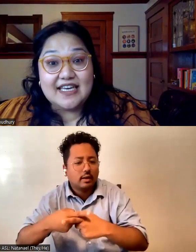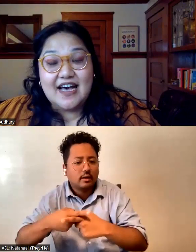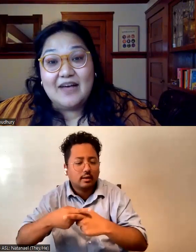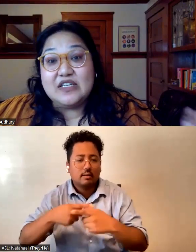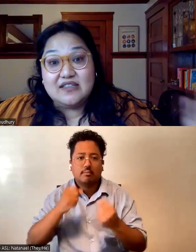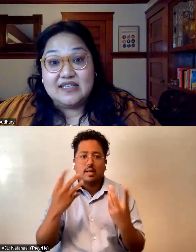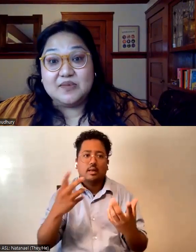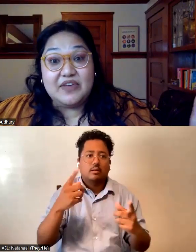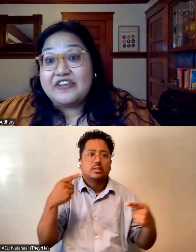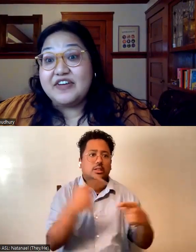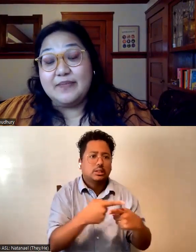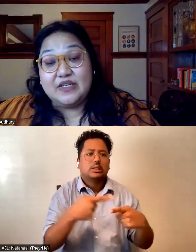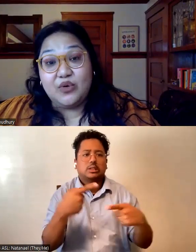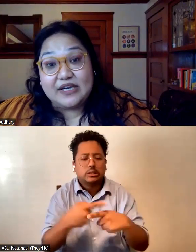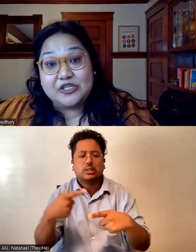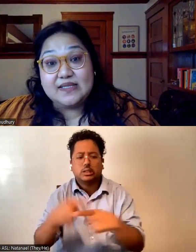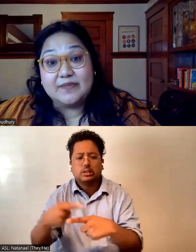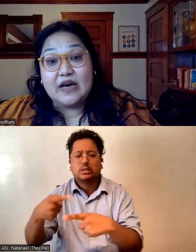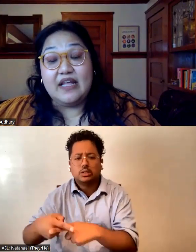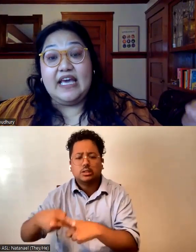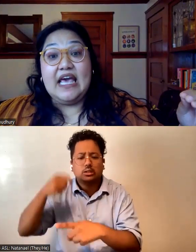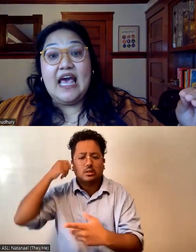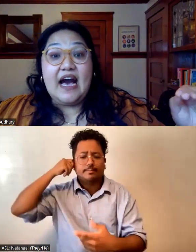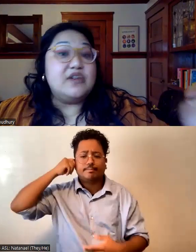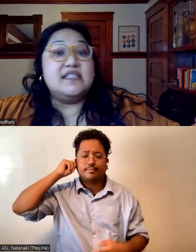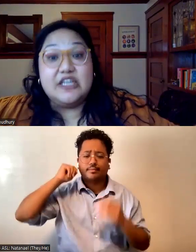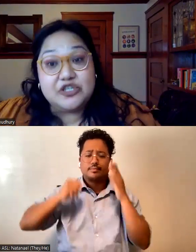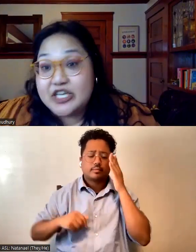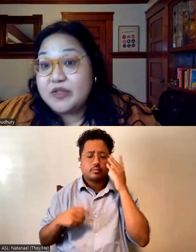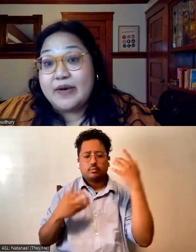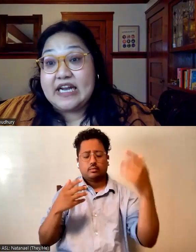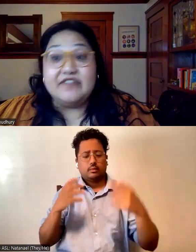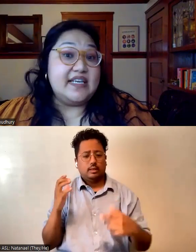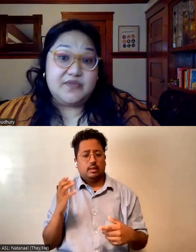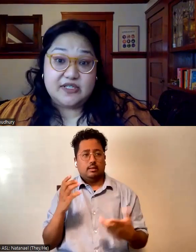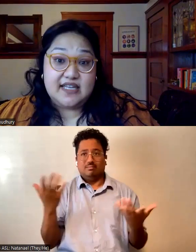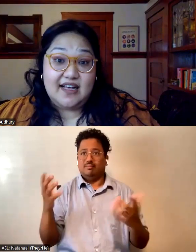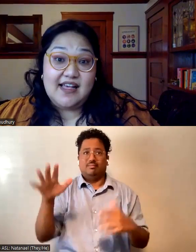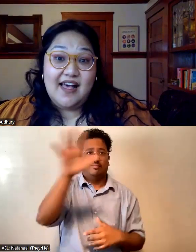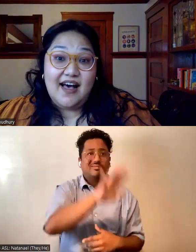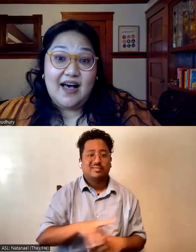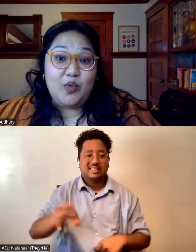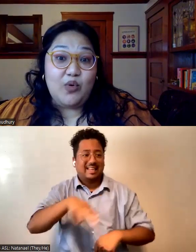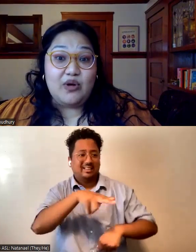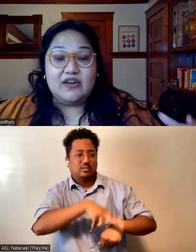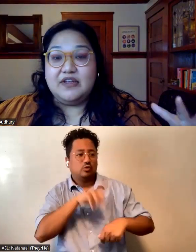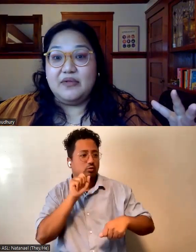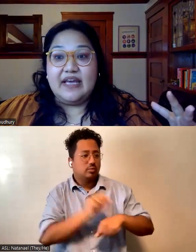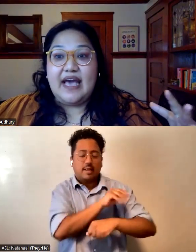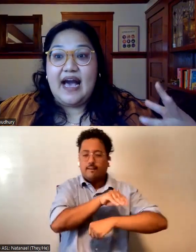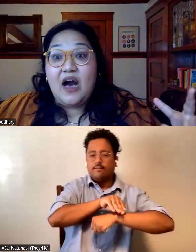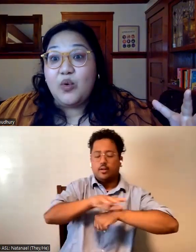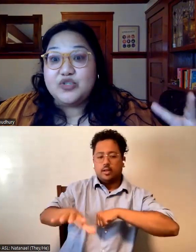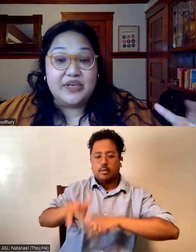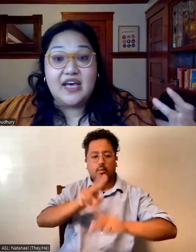entry into these very fundamental questions about like, how does the nation shape the body and vice versa? Or,